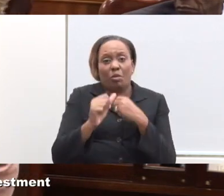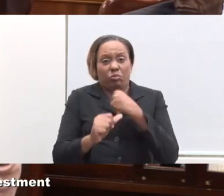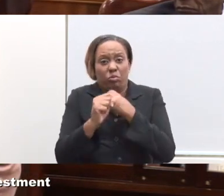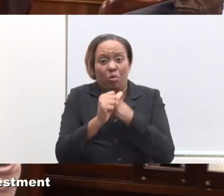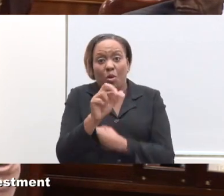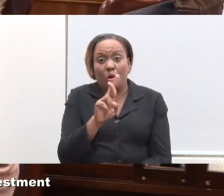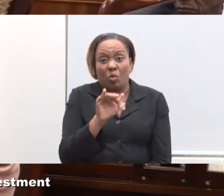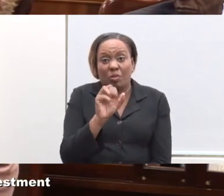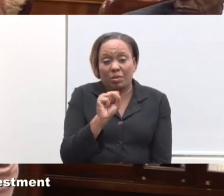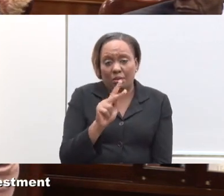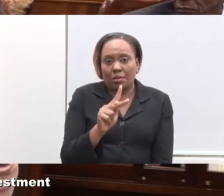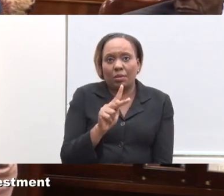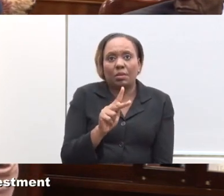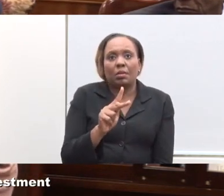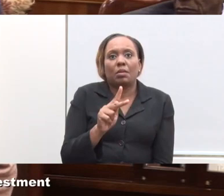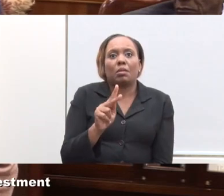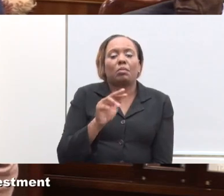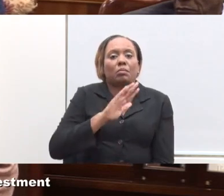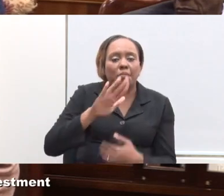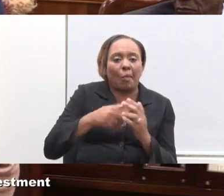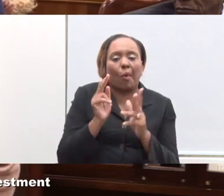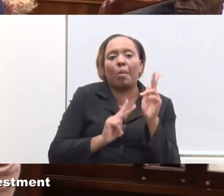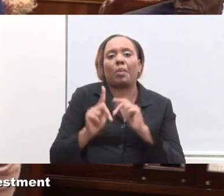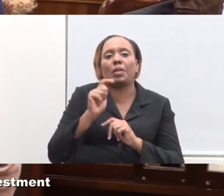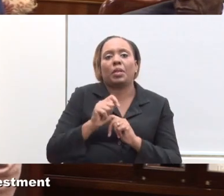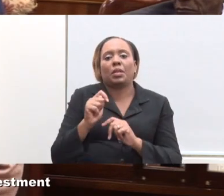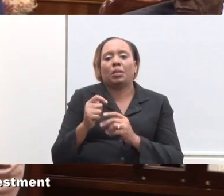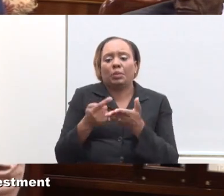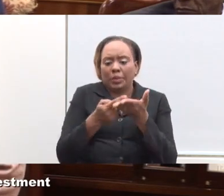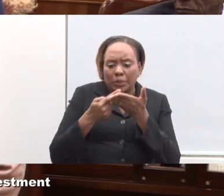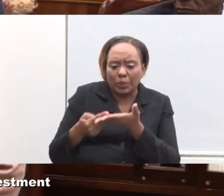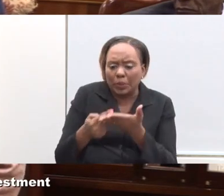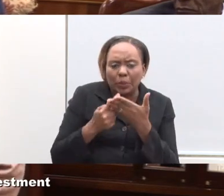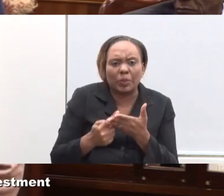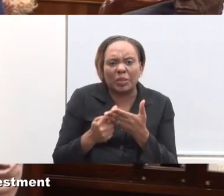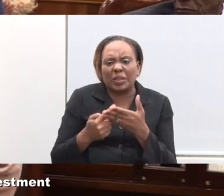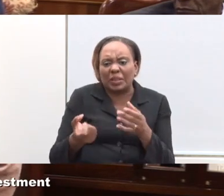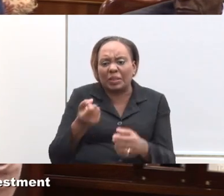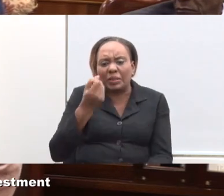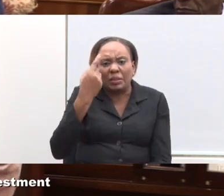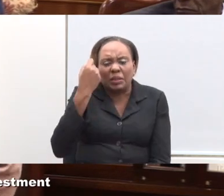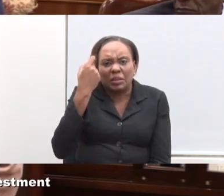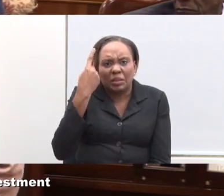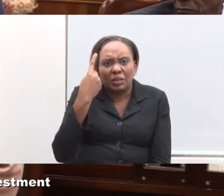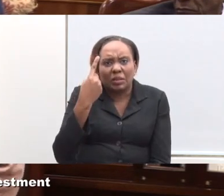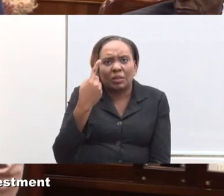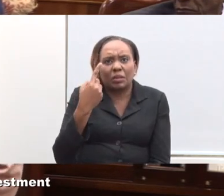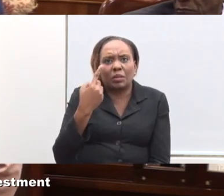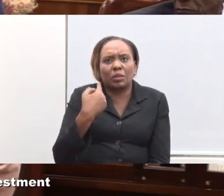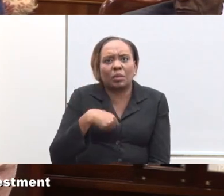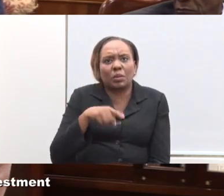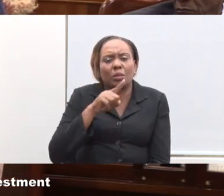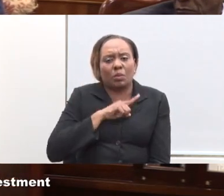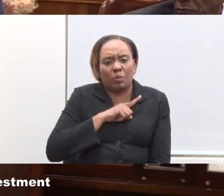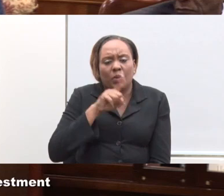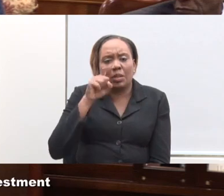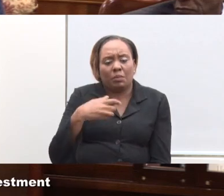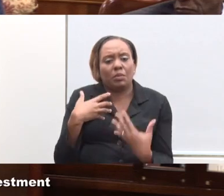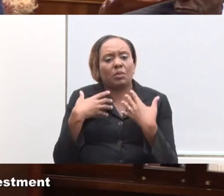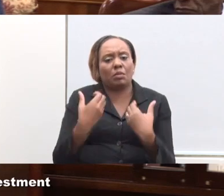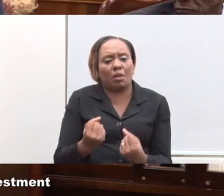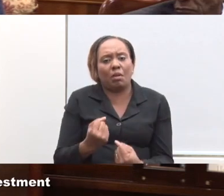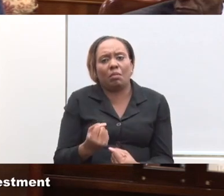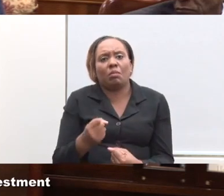get everybody in this country talking to everybody else to let everybody know that we are as strong as the weakest among us.